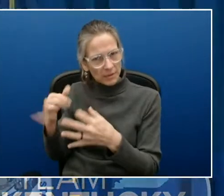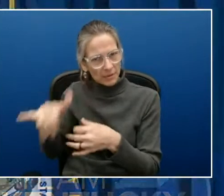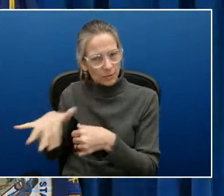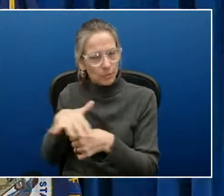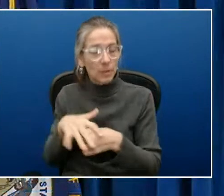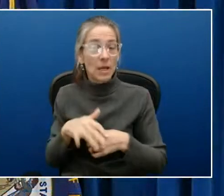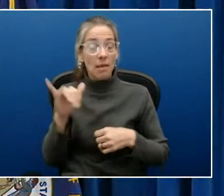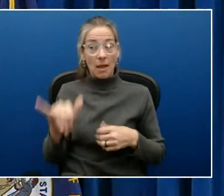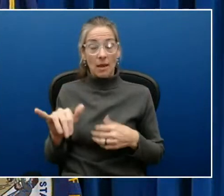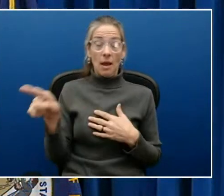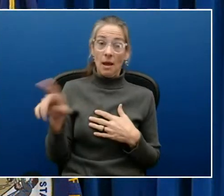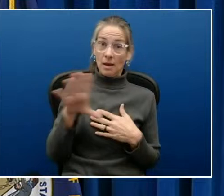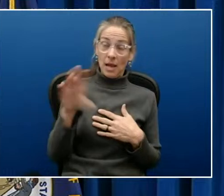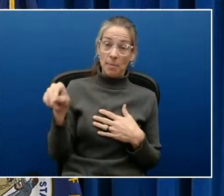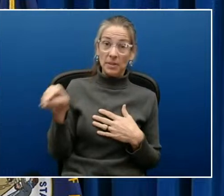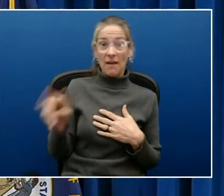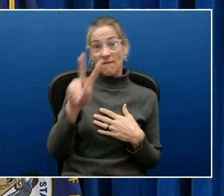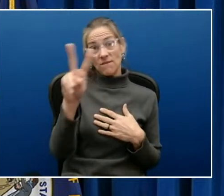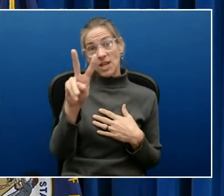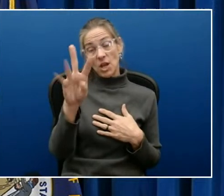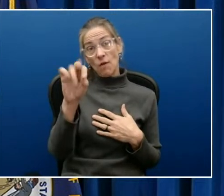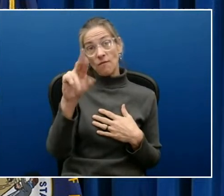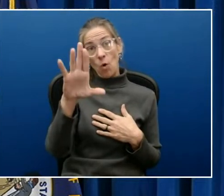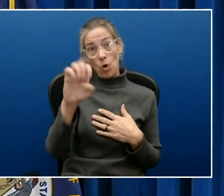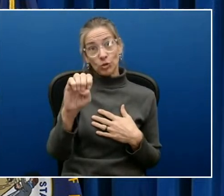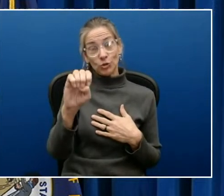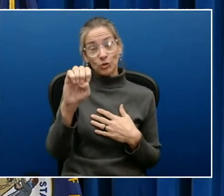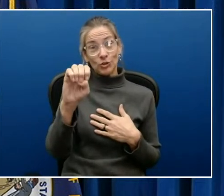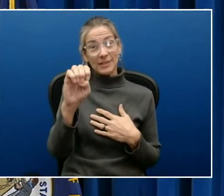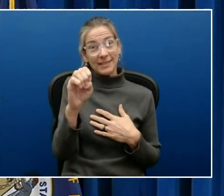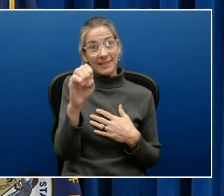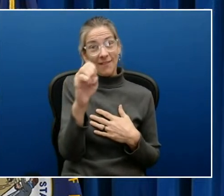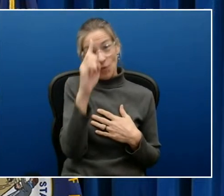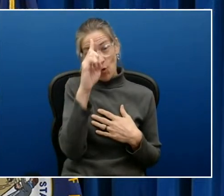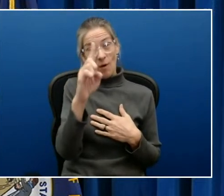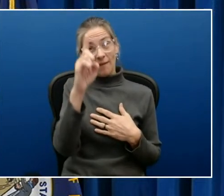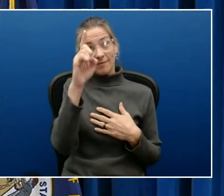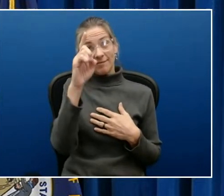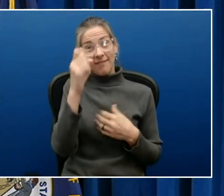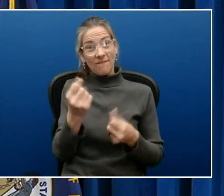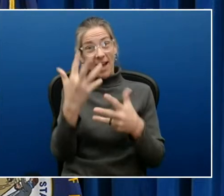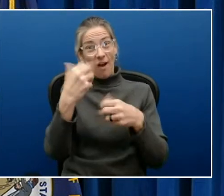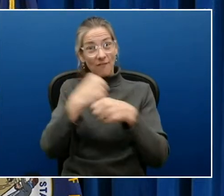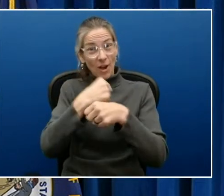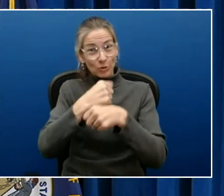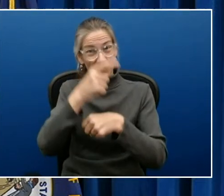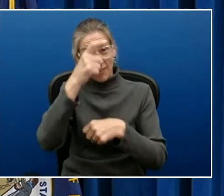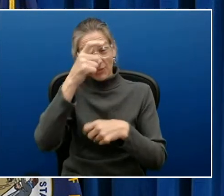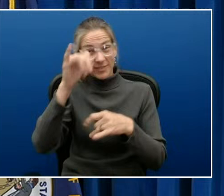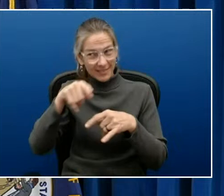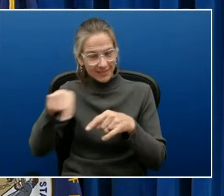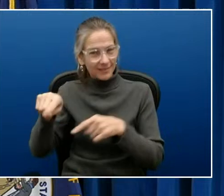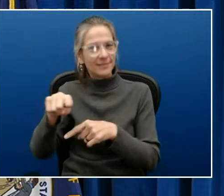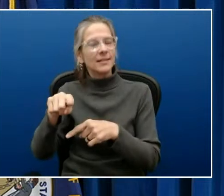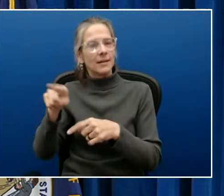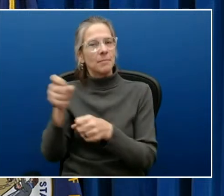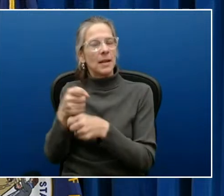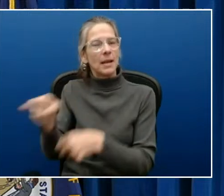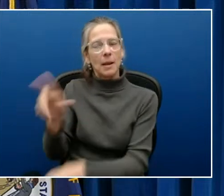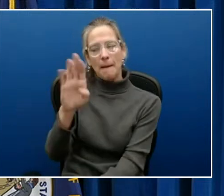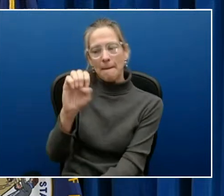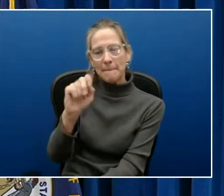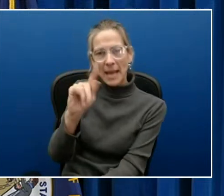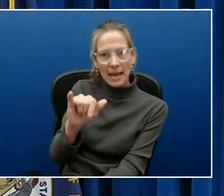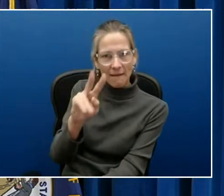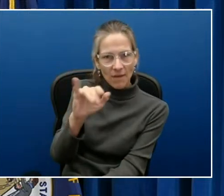company's V-Force turnout gear for firefighters is manufactured by our great people of eastern Kentucky in Beattyville, West Liberty,